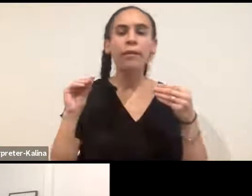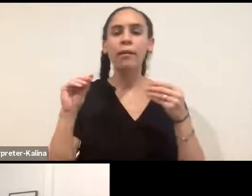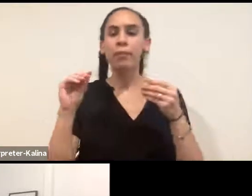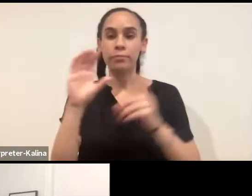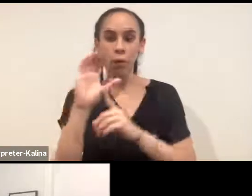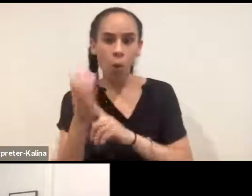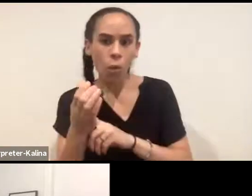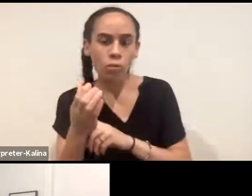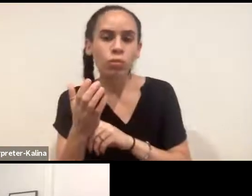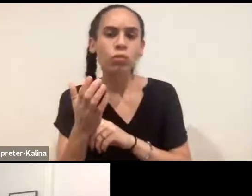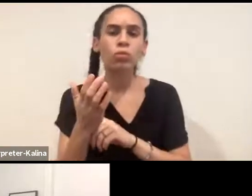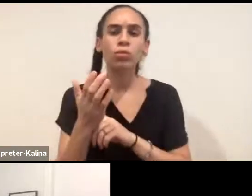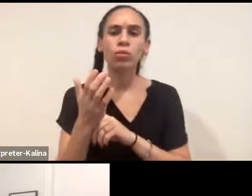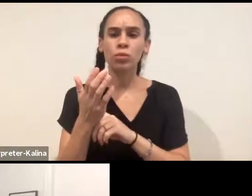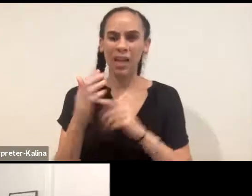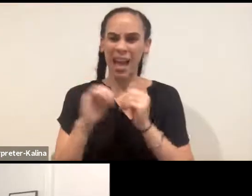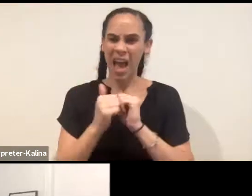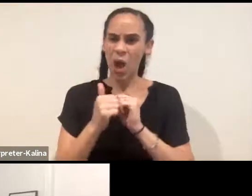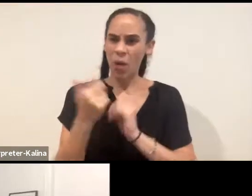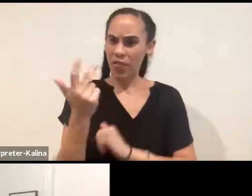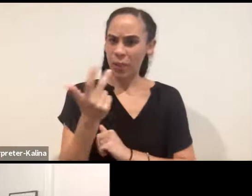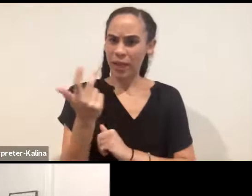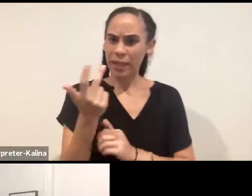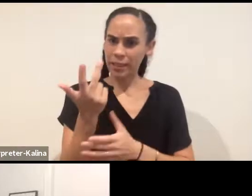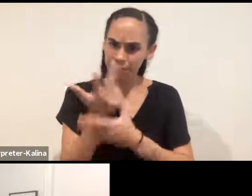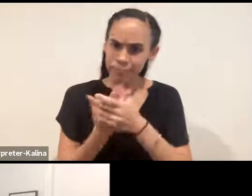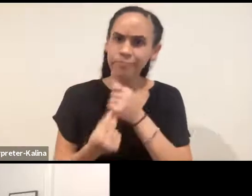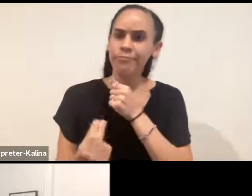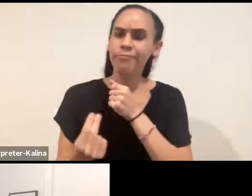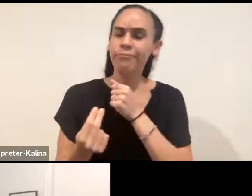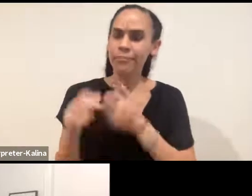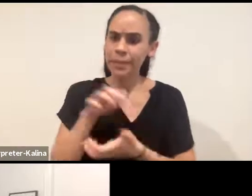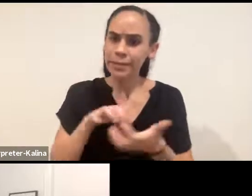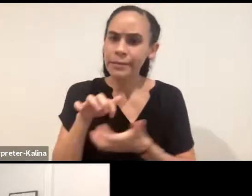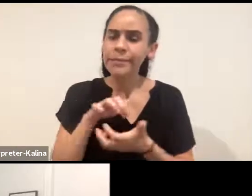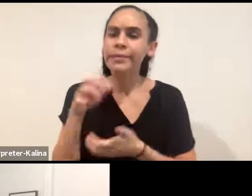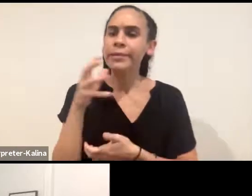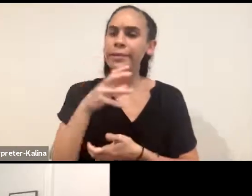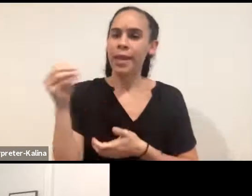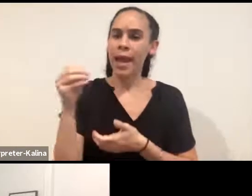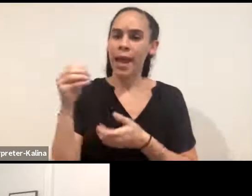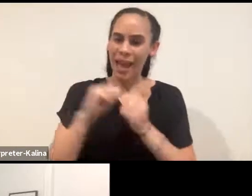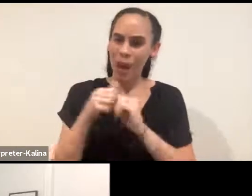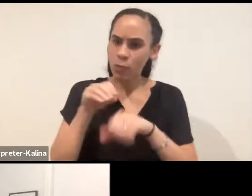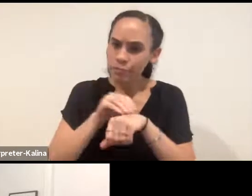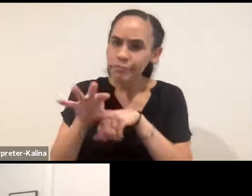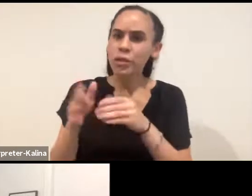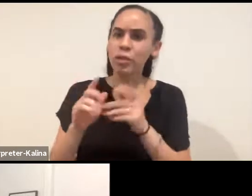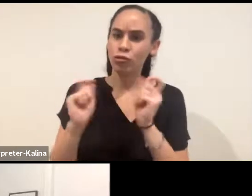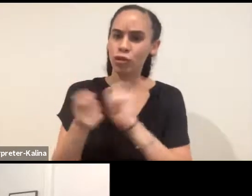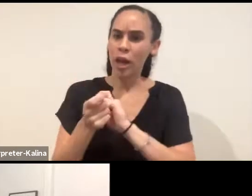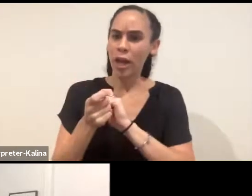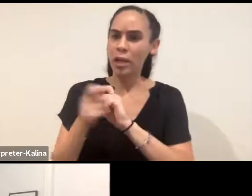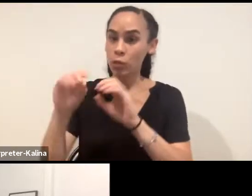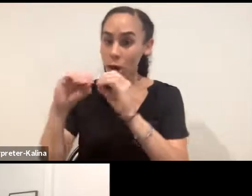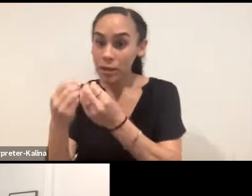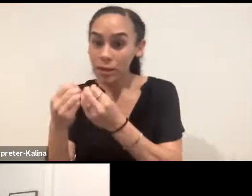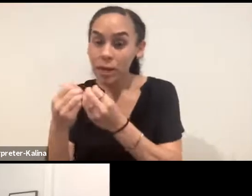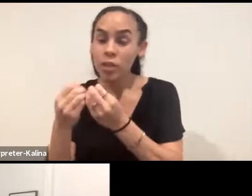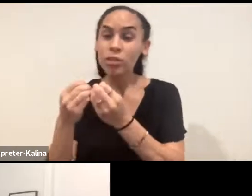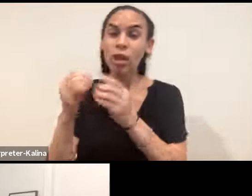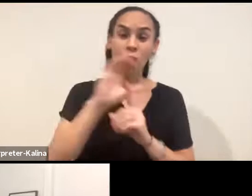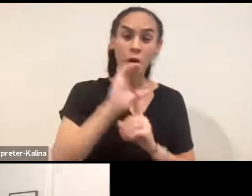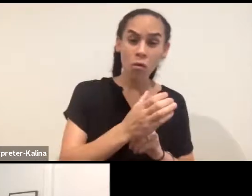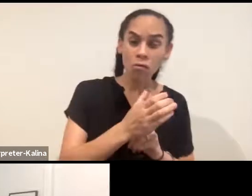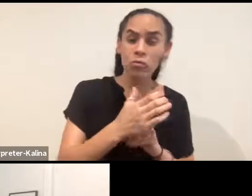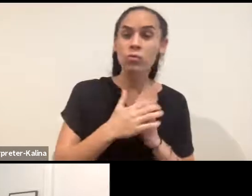those three are integrated, how we really evolve, how we really create change in our organizations and in our cultures. And so